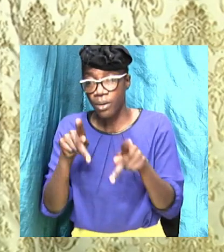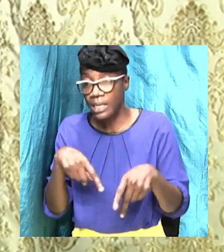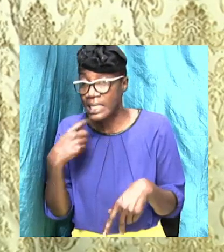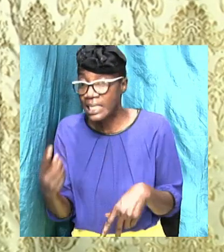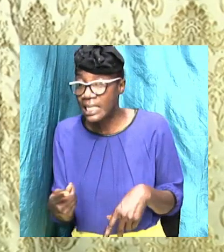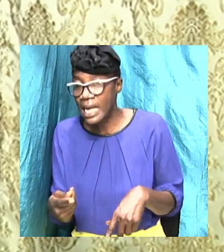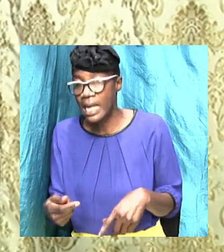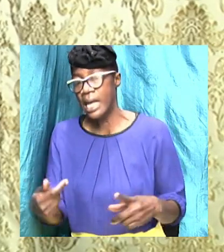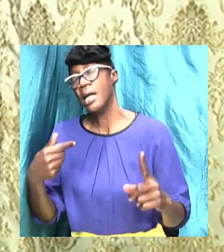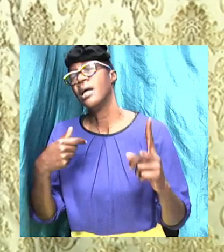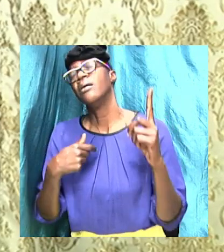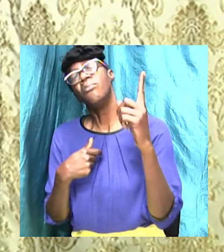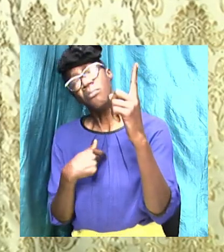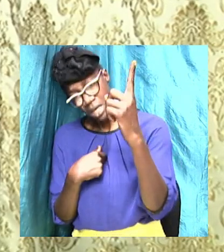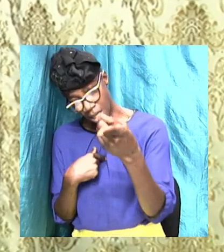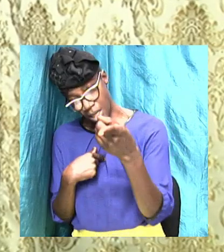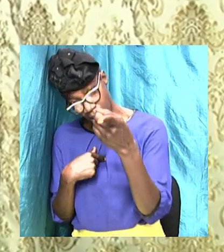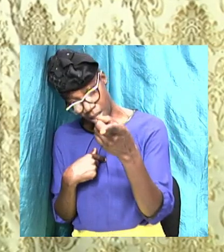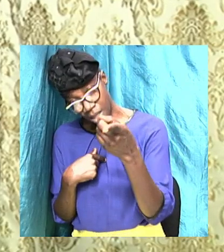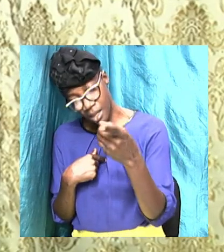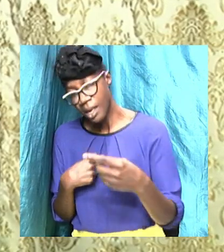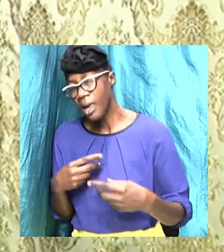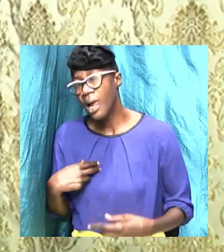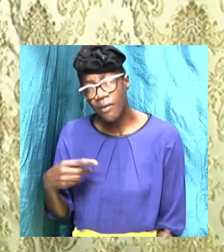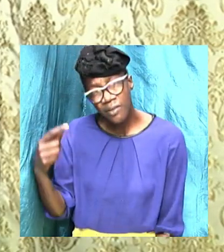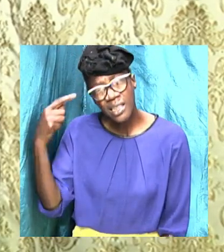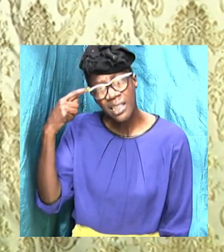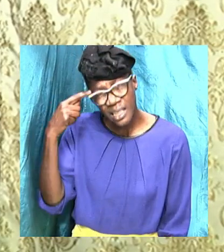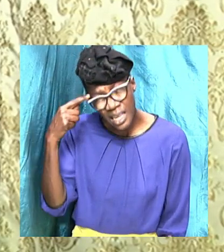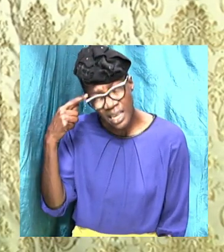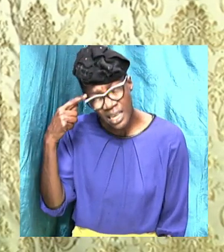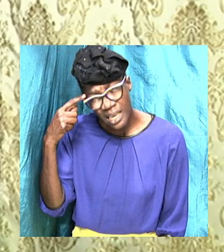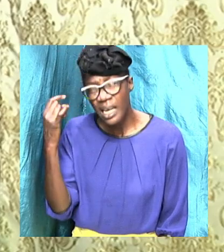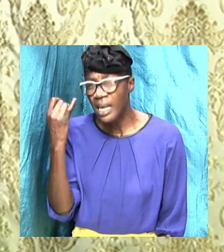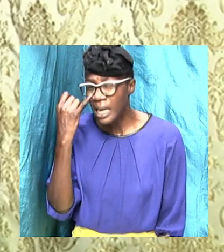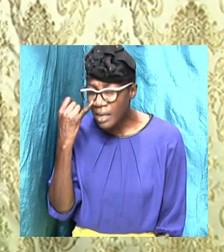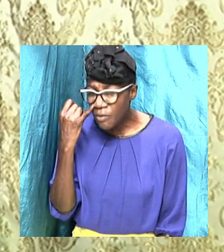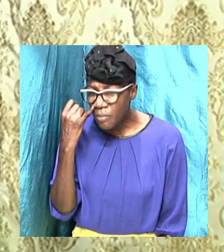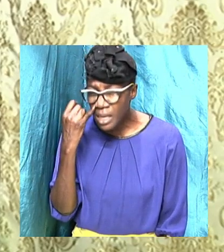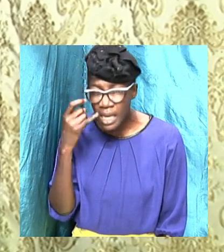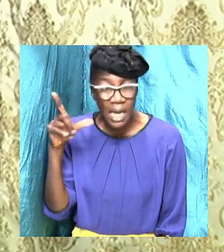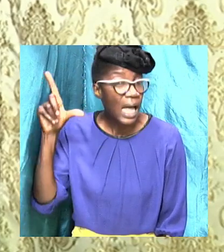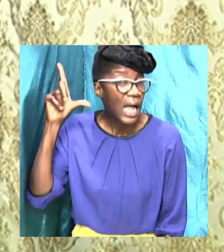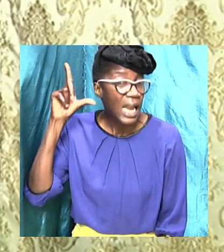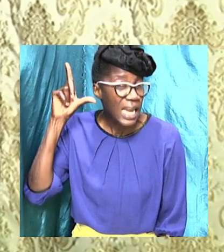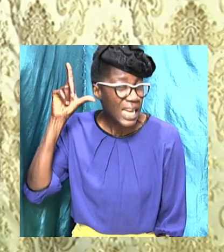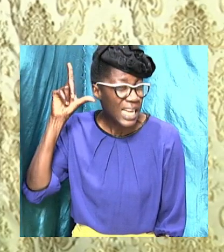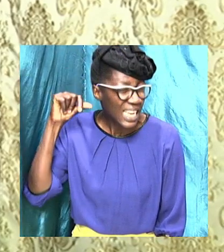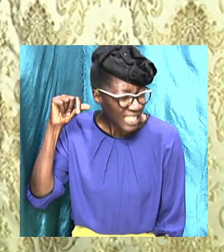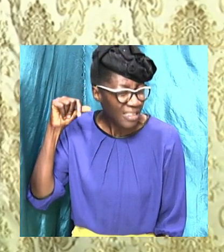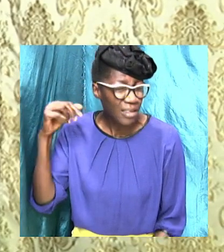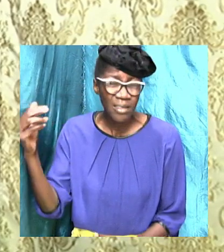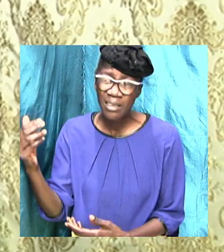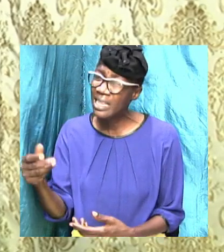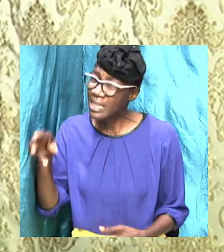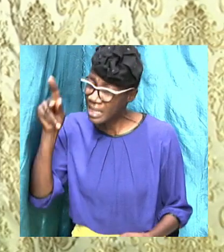I would have to consider seriously if I should listen to such a person again.